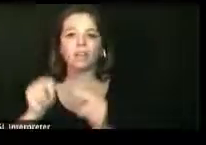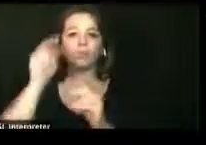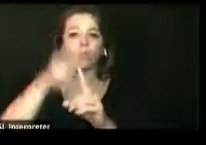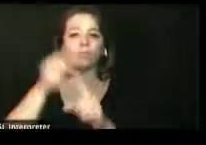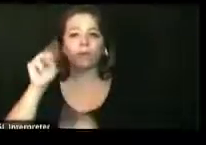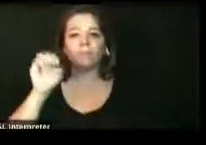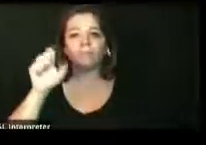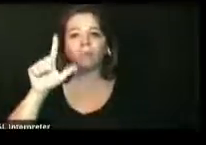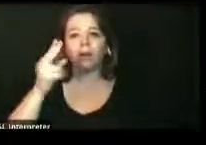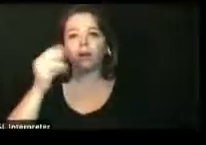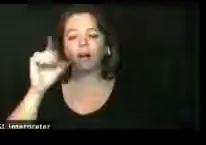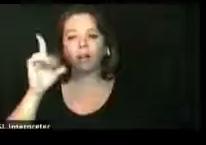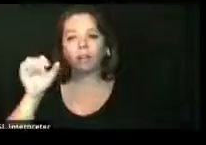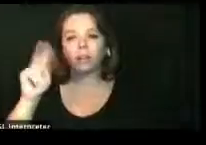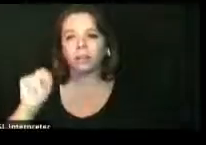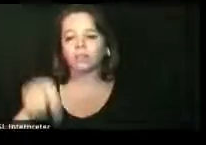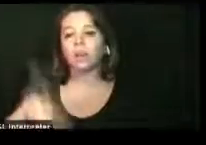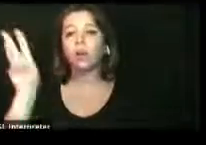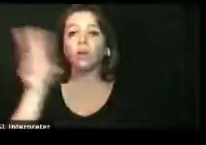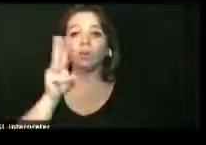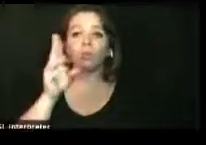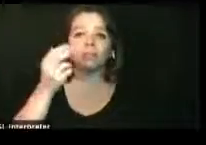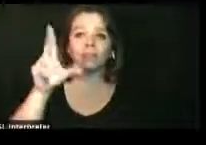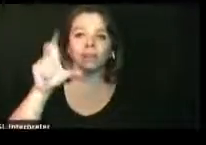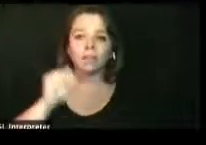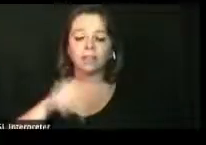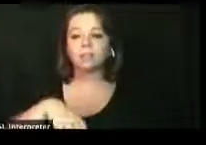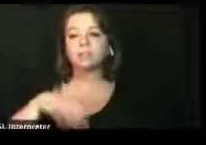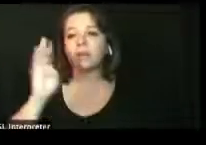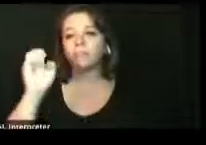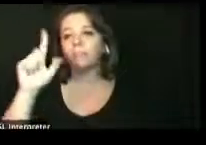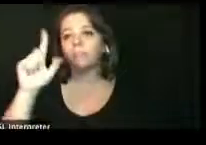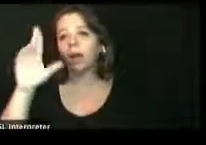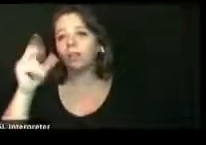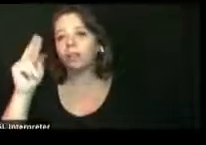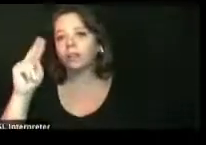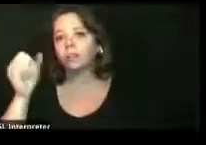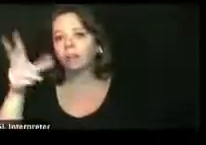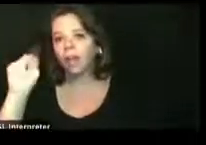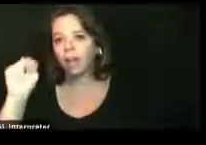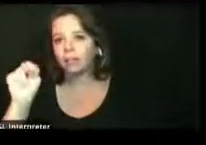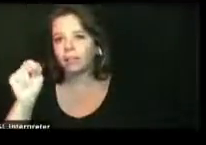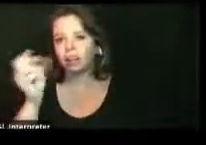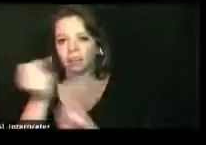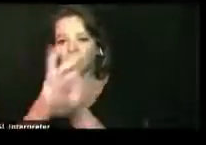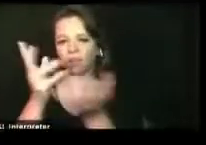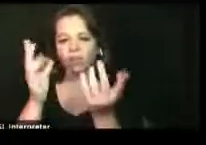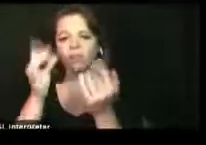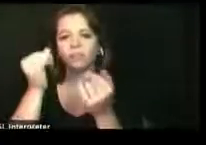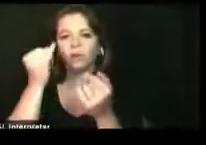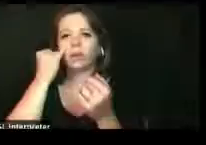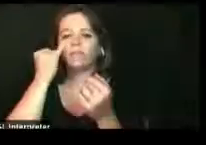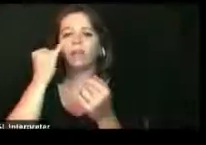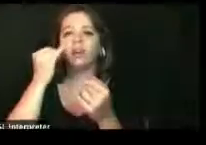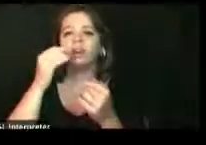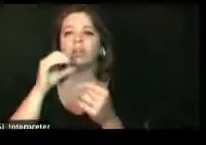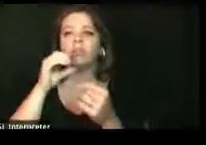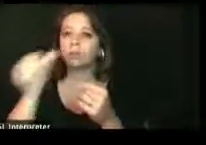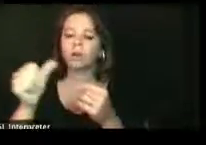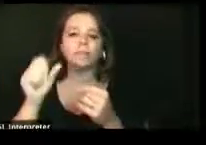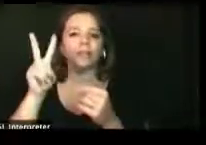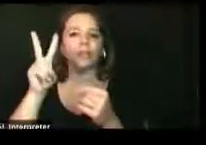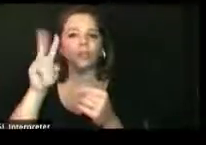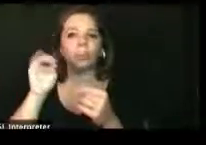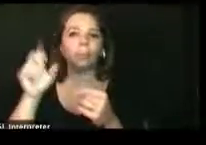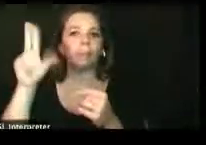West Hills, unincorporated West Hills, Bell Canyon, and everything. And if there wasn't 2 million people, I would go as